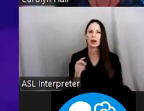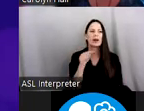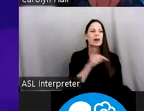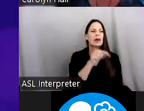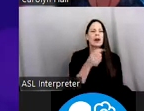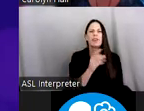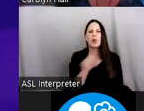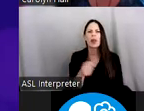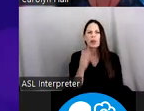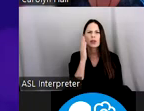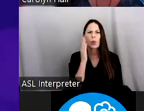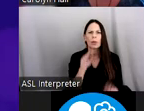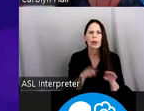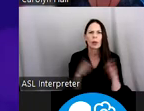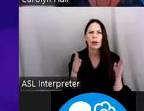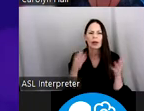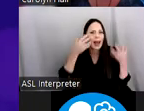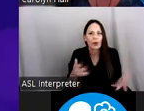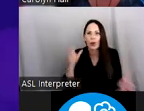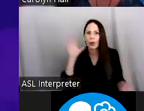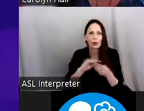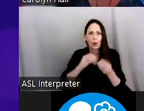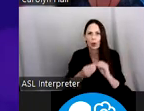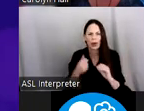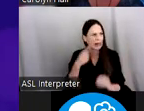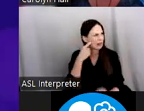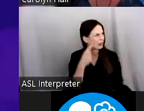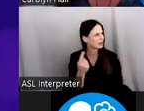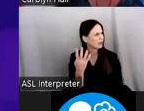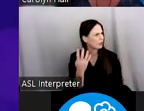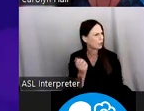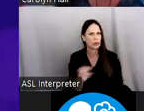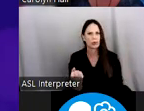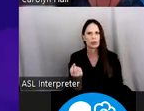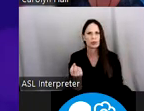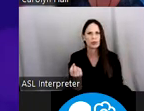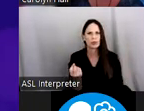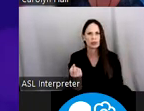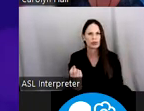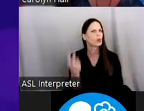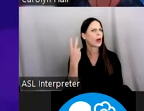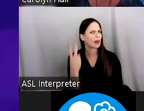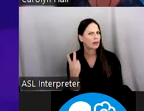opening up. I don't know the total, but like I think it's like 4 or 12 or something like that. And I don't see one in